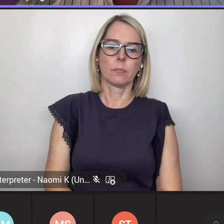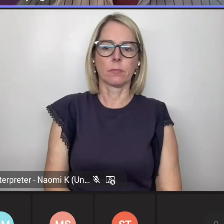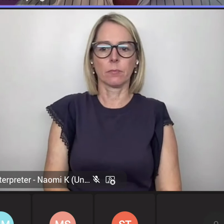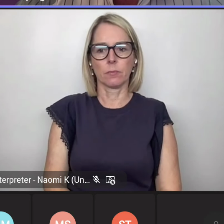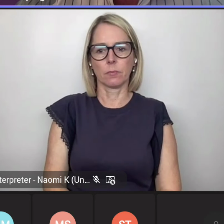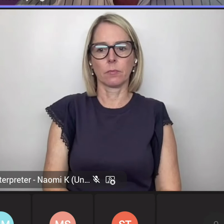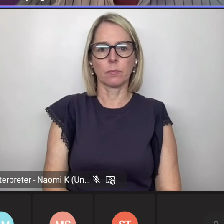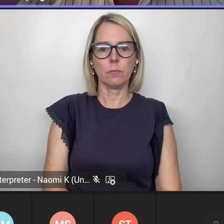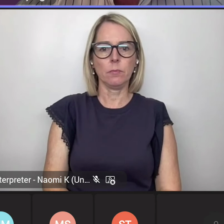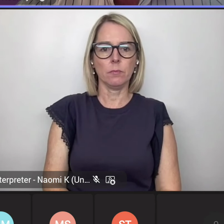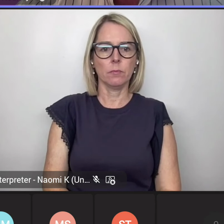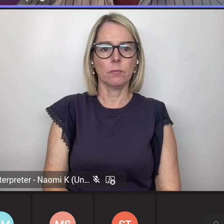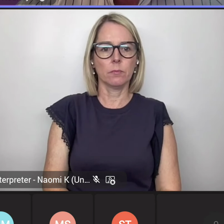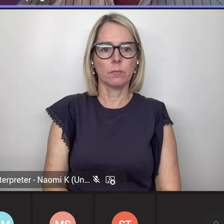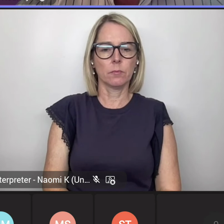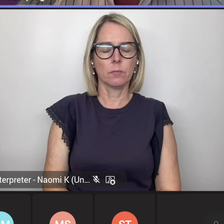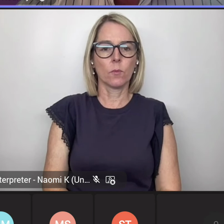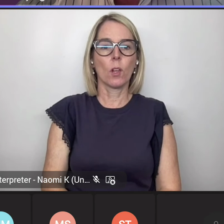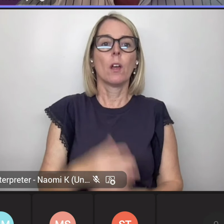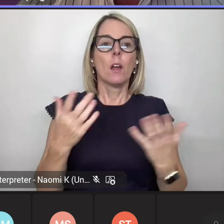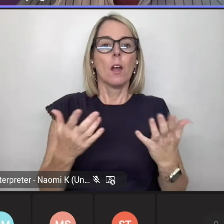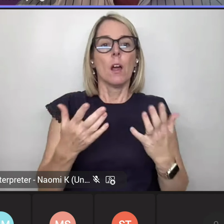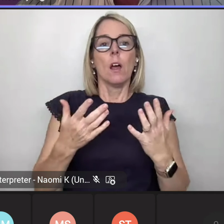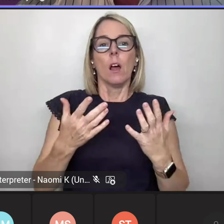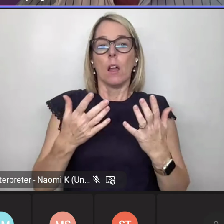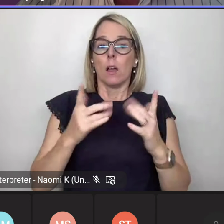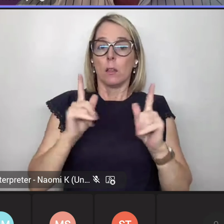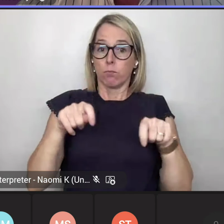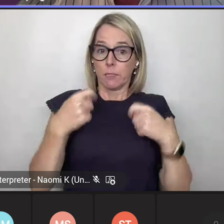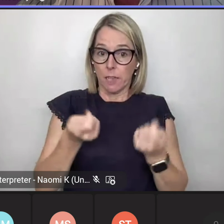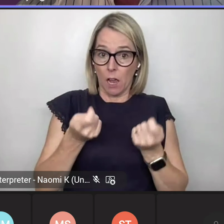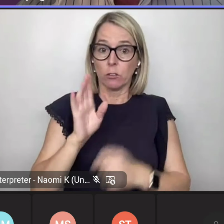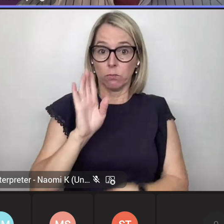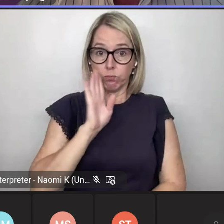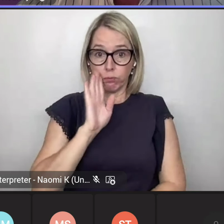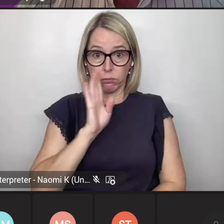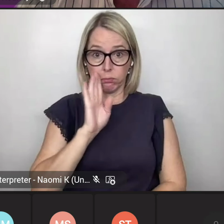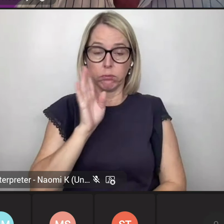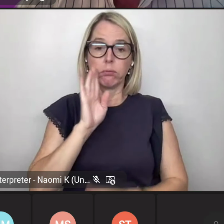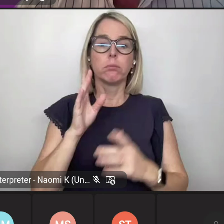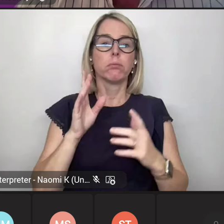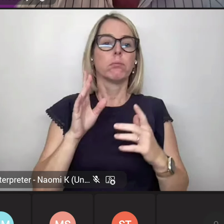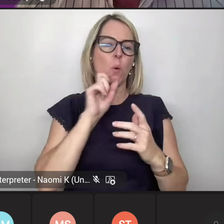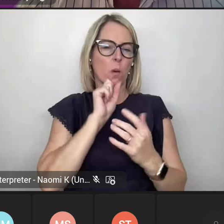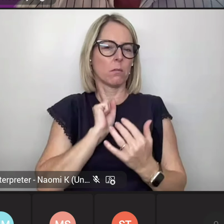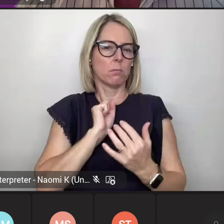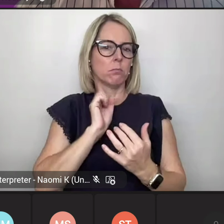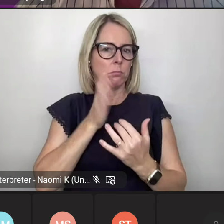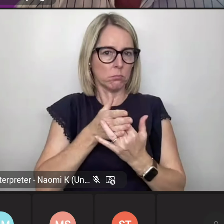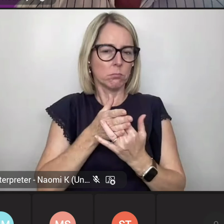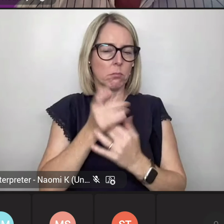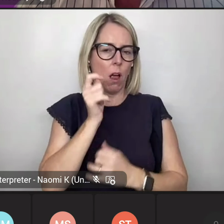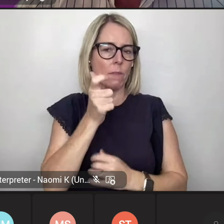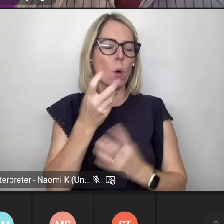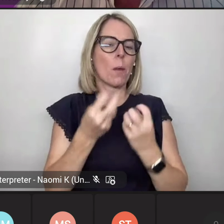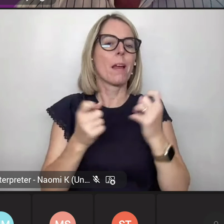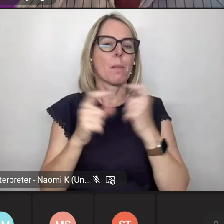We will send you an accessible copy of the presentation after the event in a follow-up email.